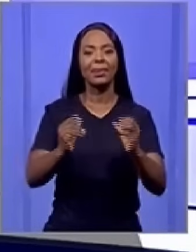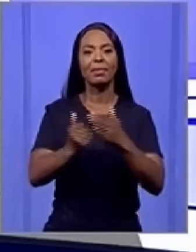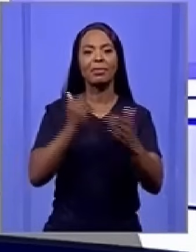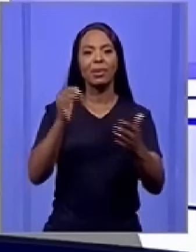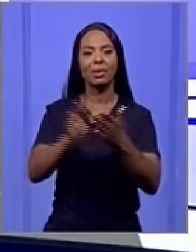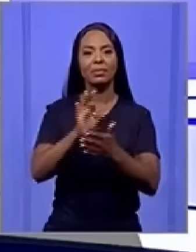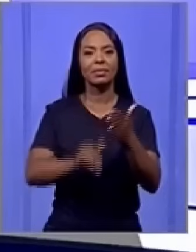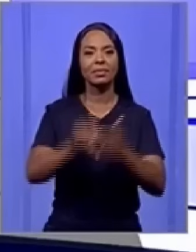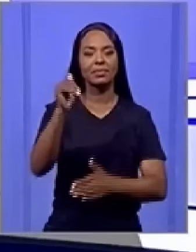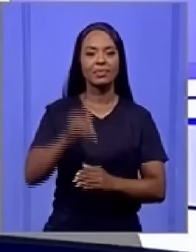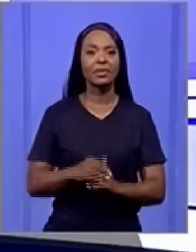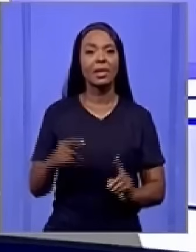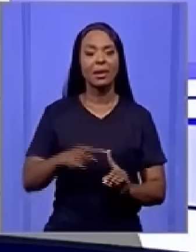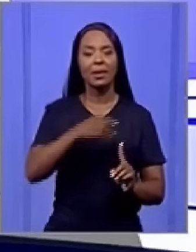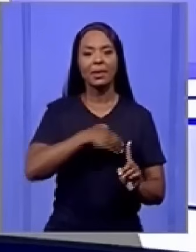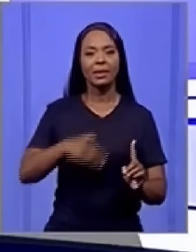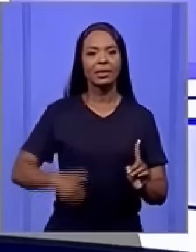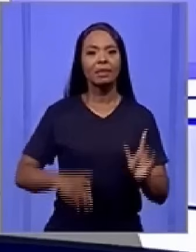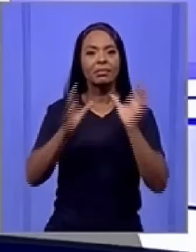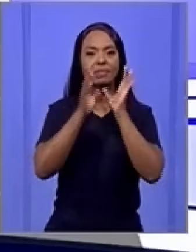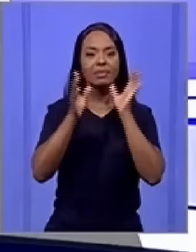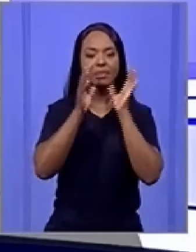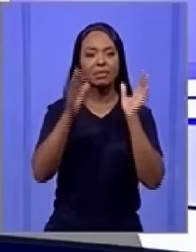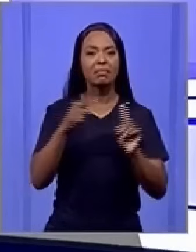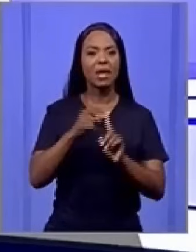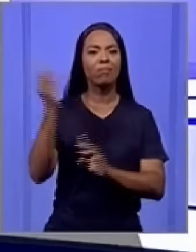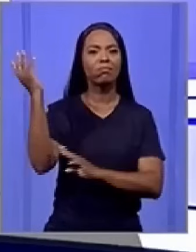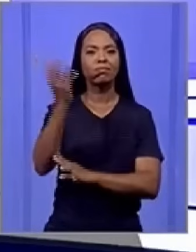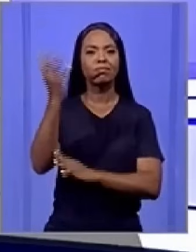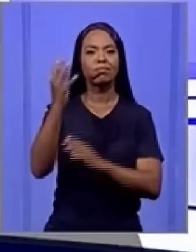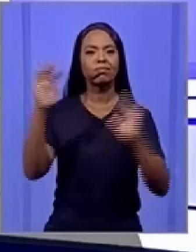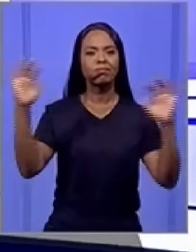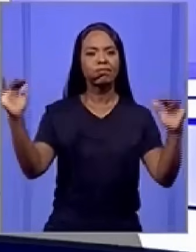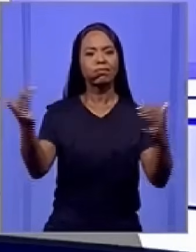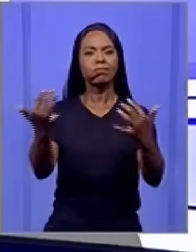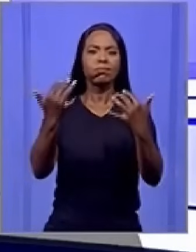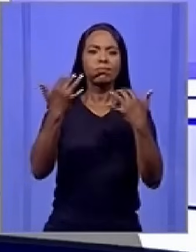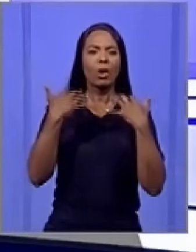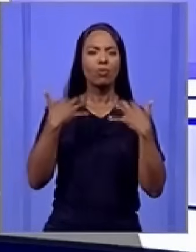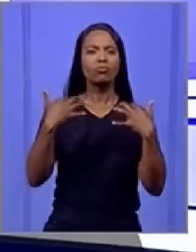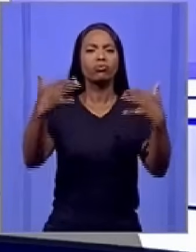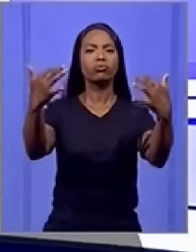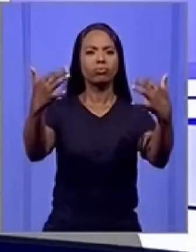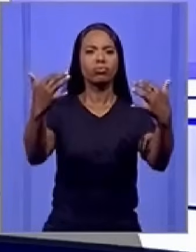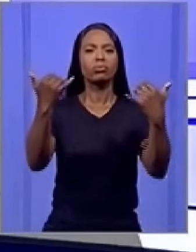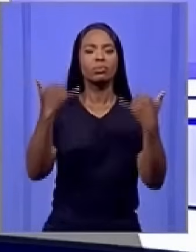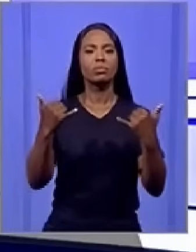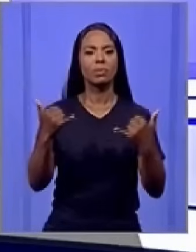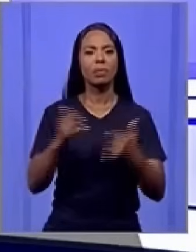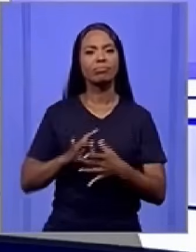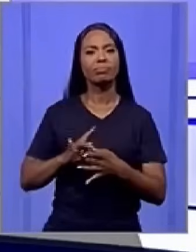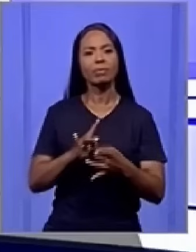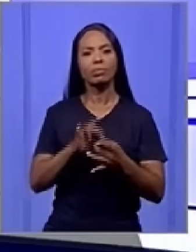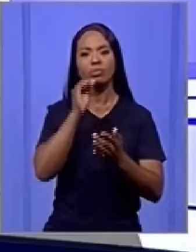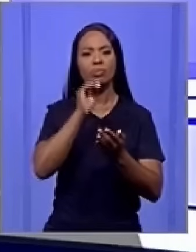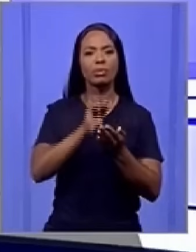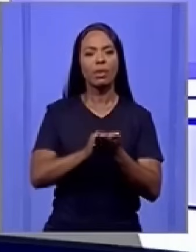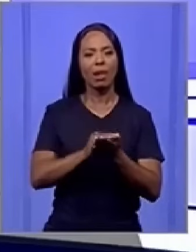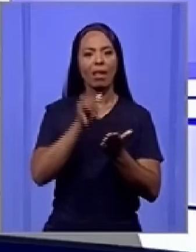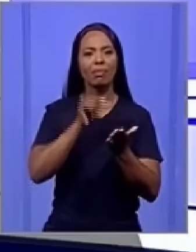dikgetho. Mopresidente wa mokgatlo Julius Malema o be a boledišana le balatedi ge go be go thakgolwa sengwalwa sa ditshepišo